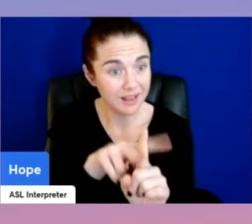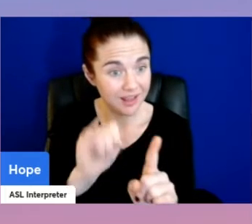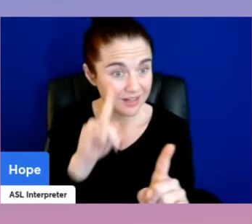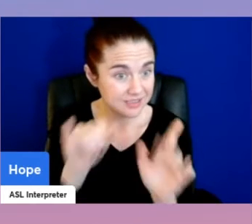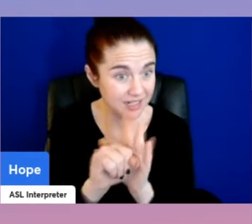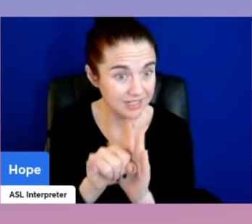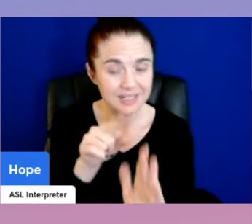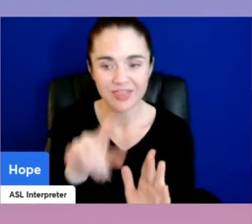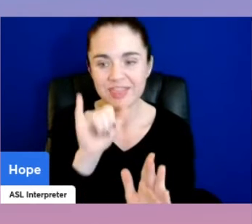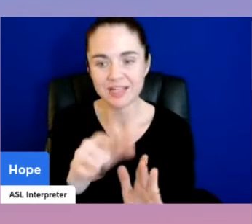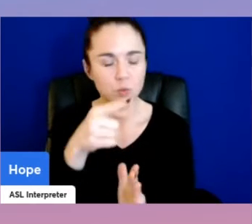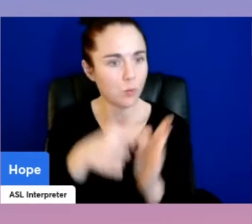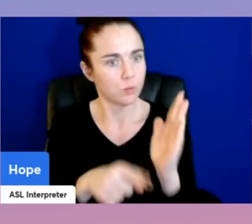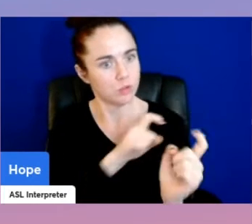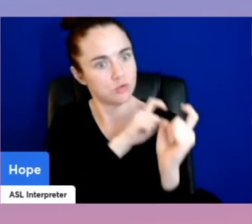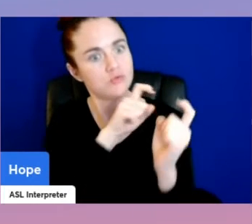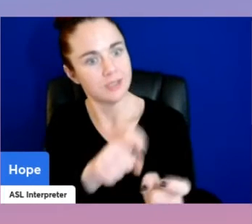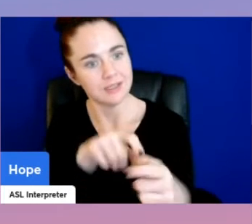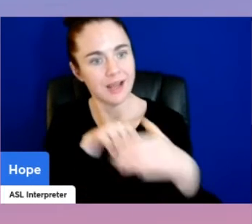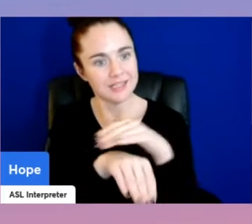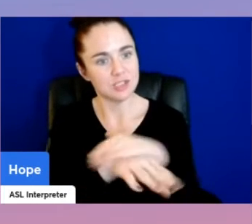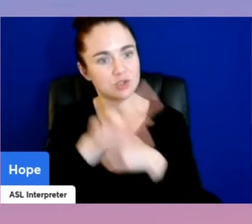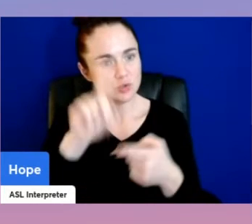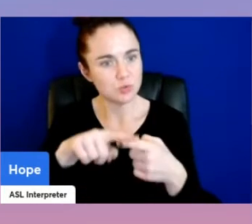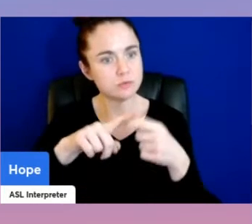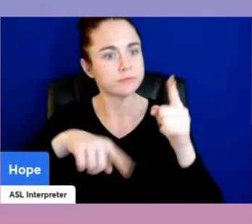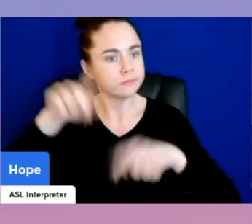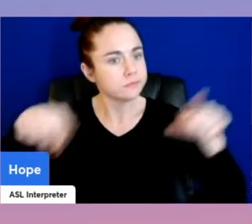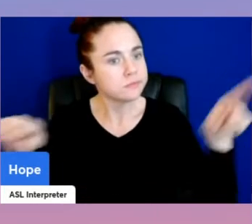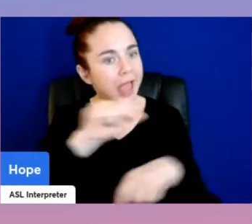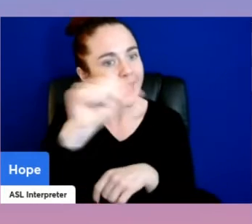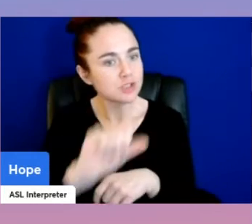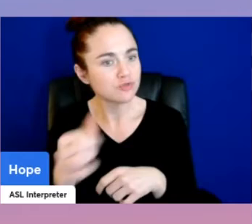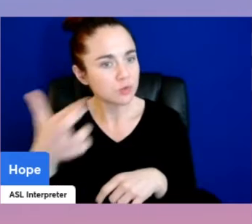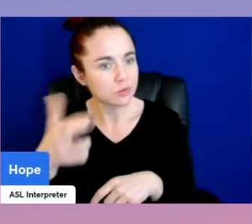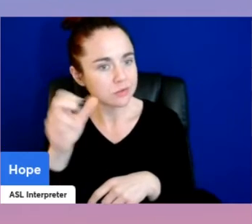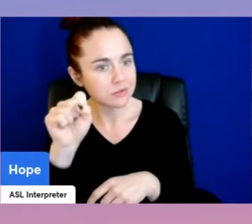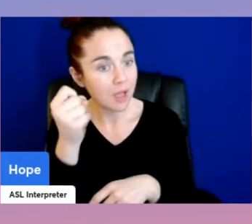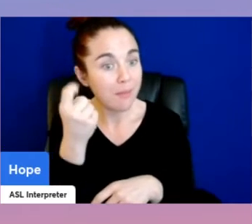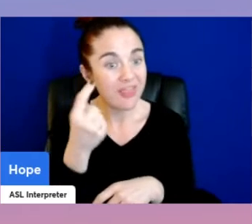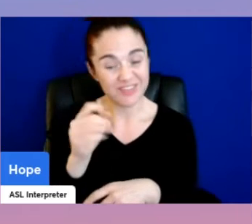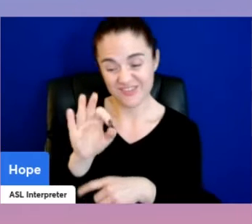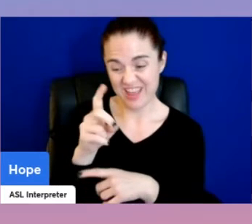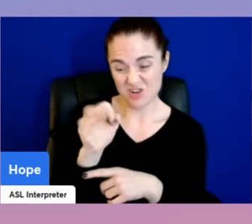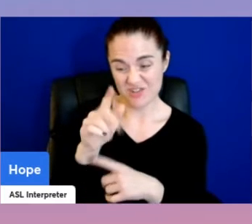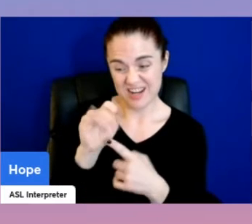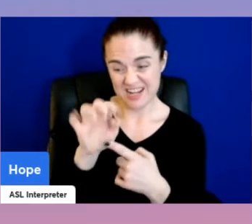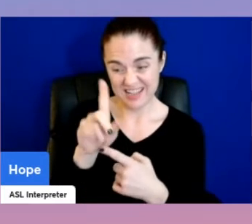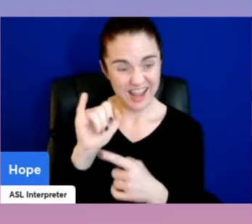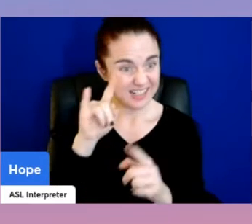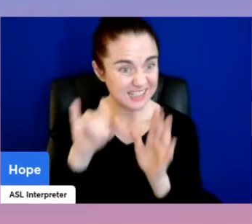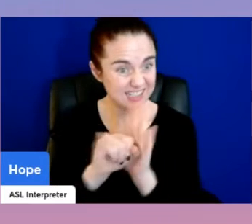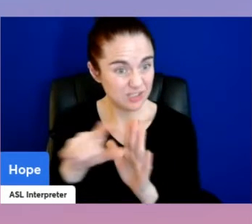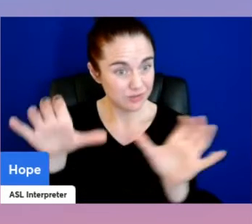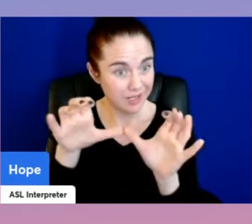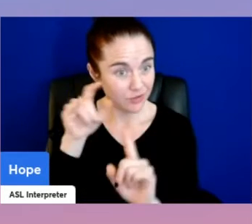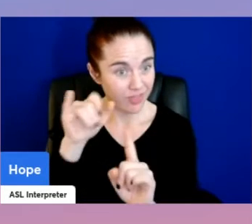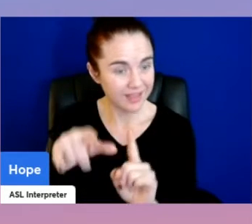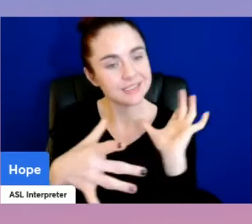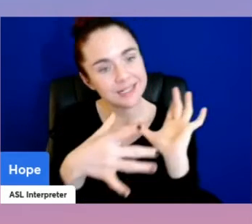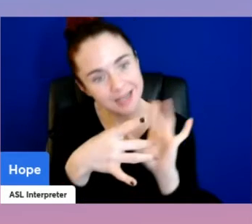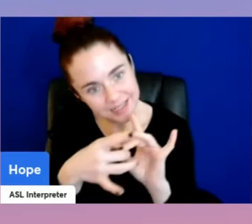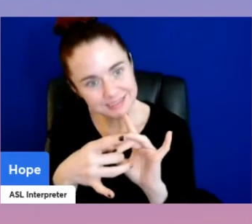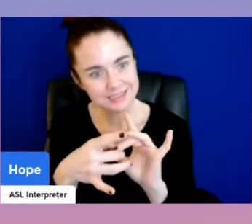what's being granted access to the various Azure resources, but this federated identity credential is actually what's